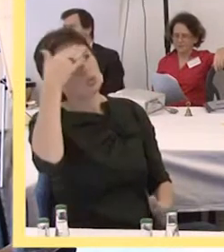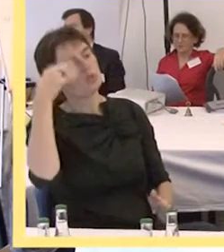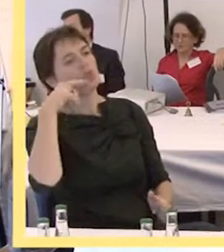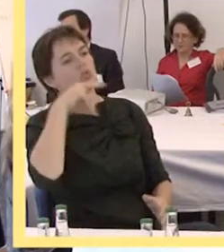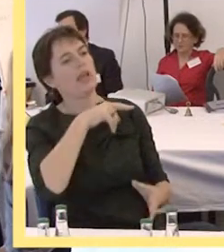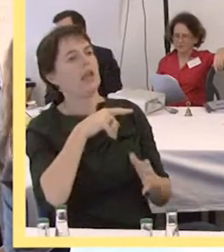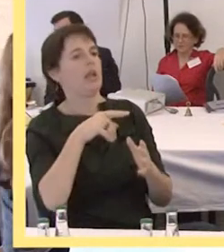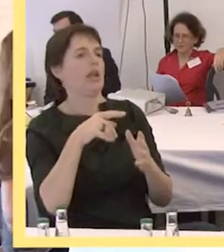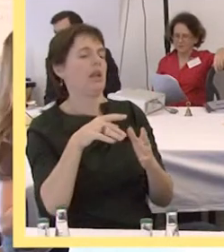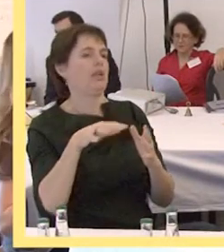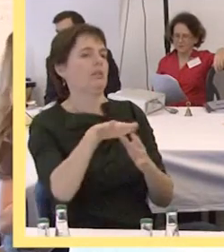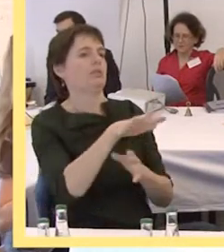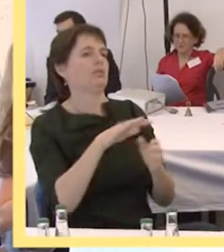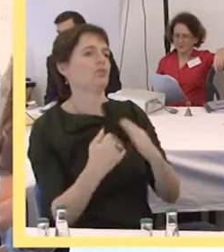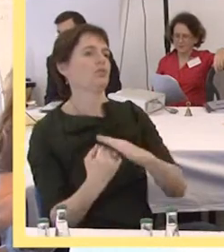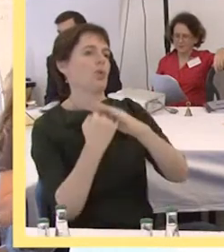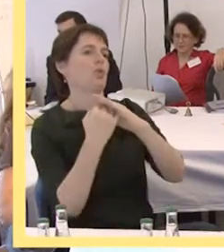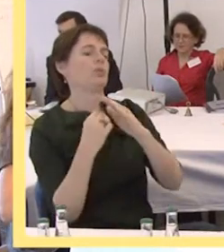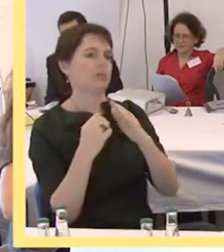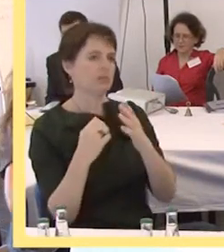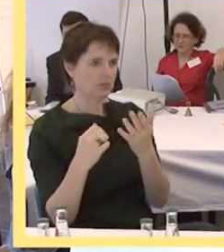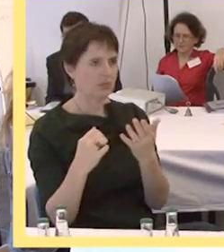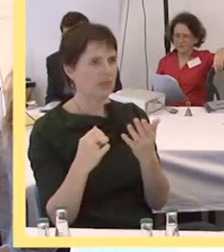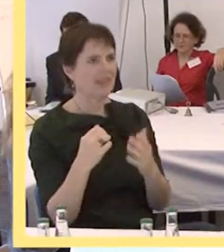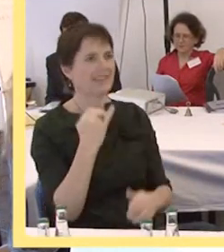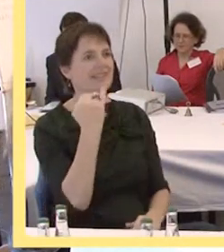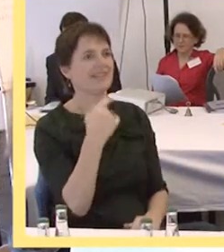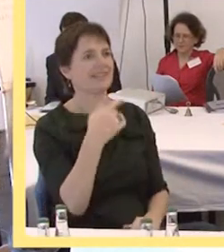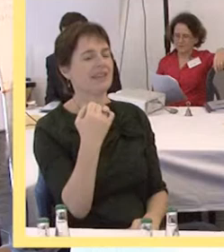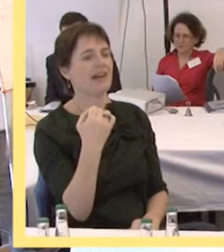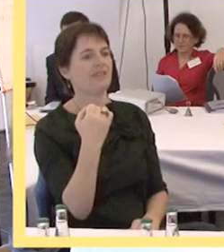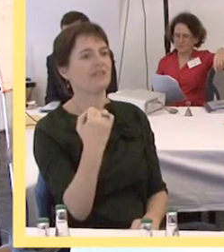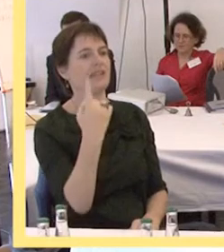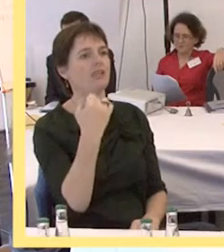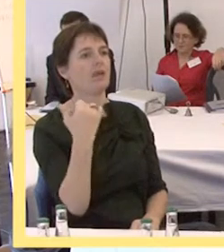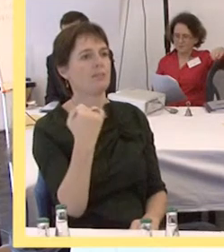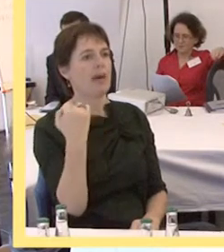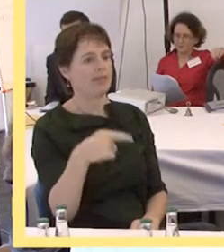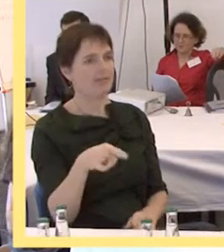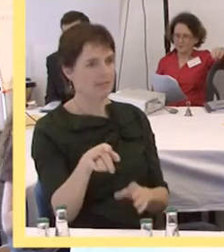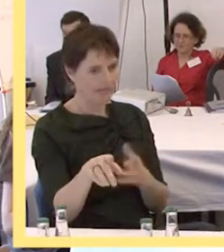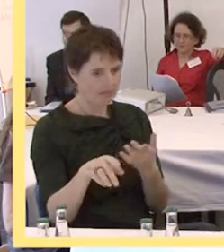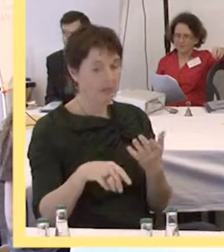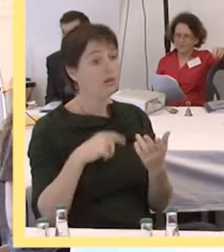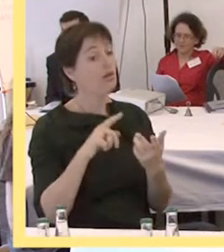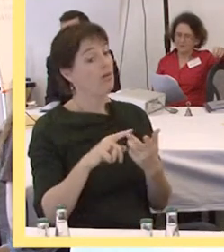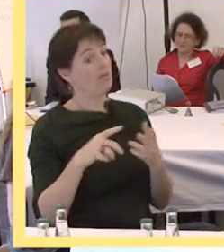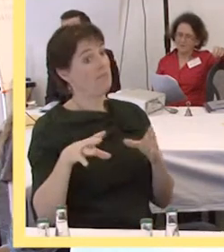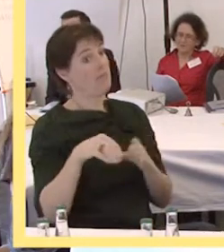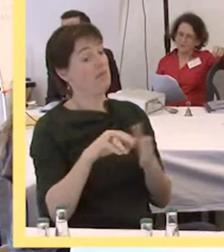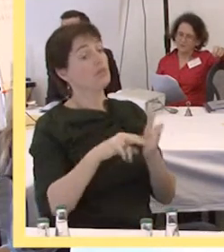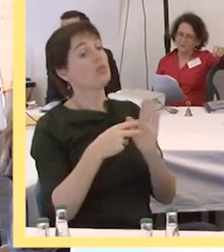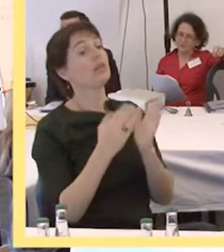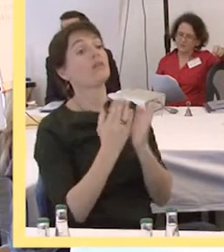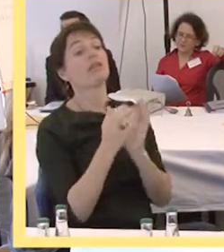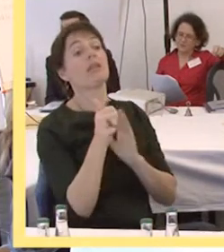by the Reference Center of Psychosocial Support by Nana Wiedemann. And in total we have 11 partners. They come from